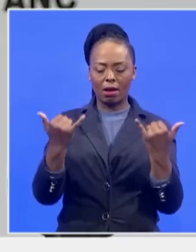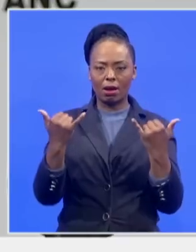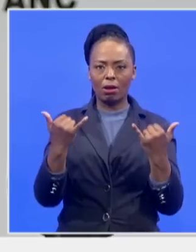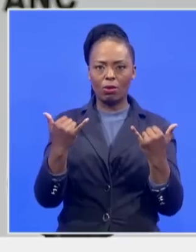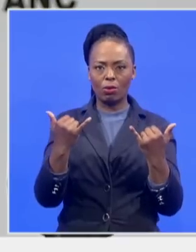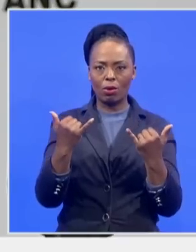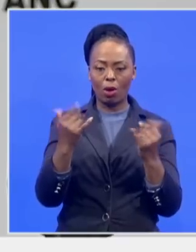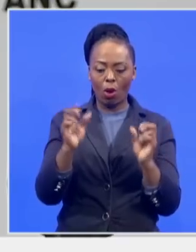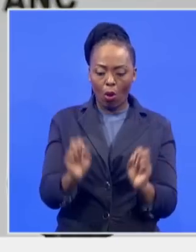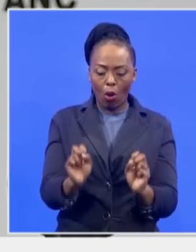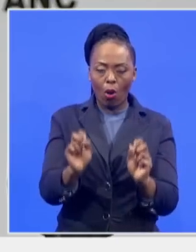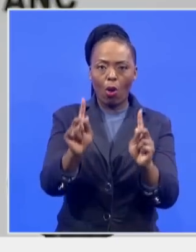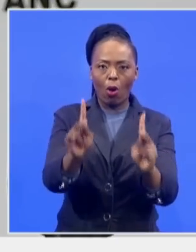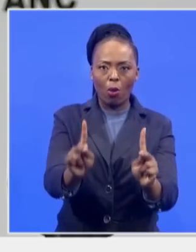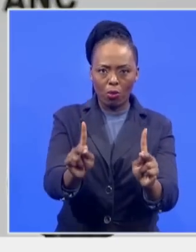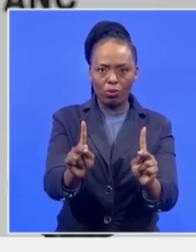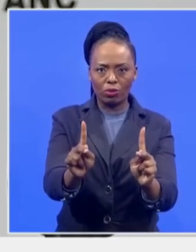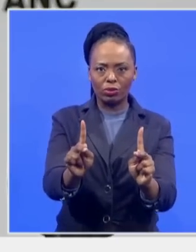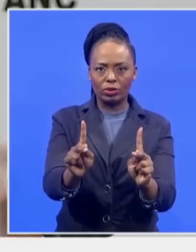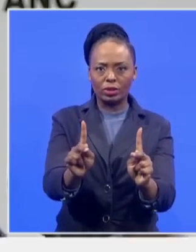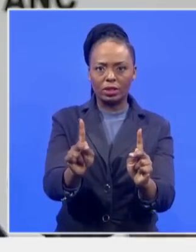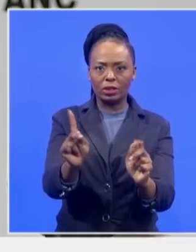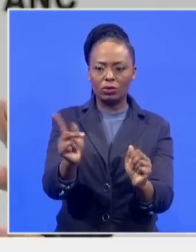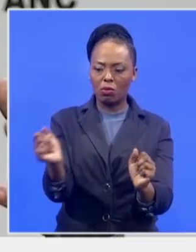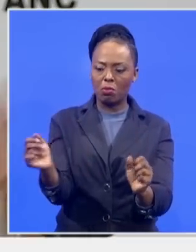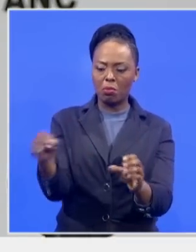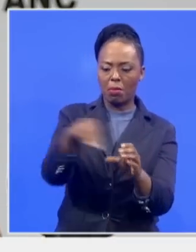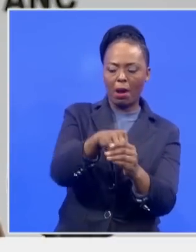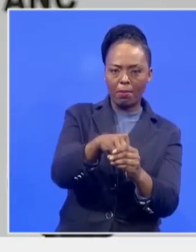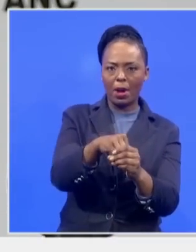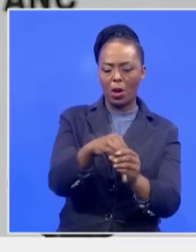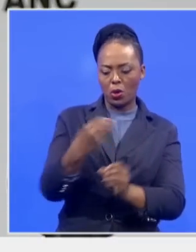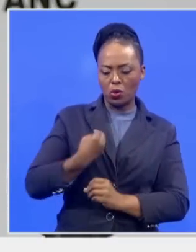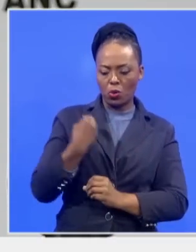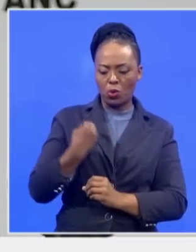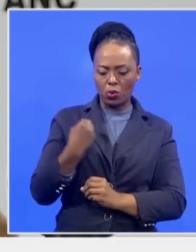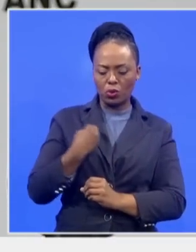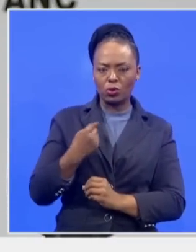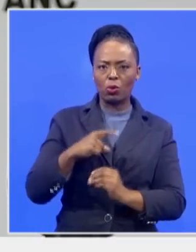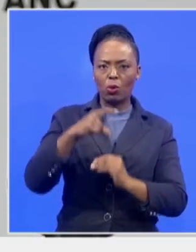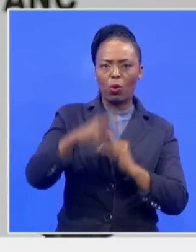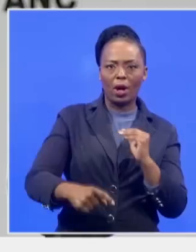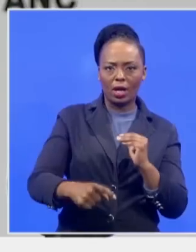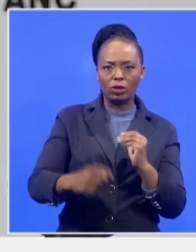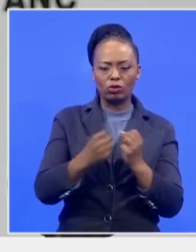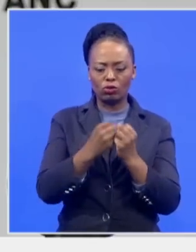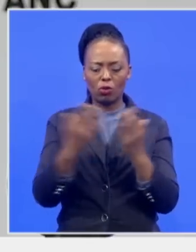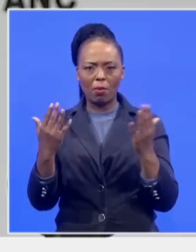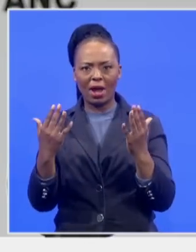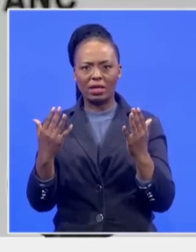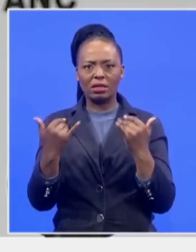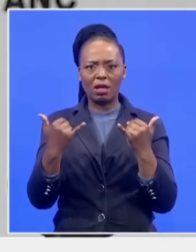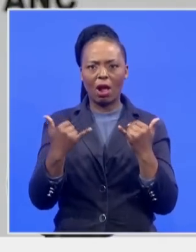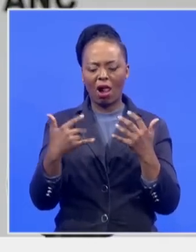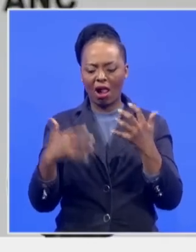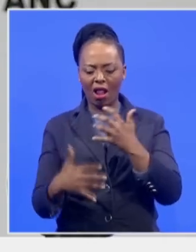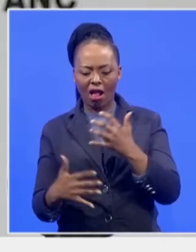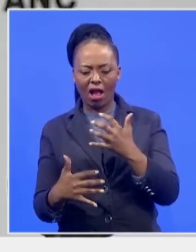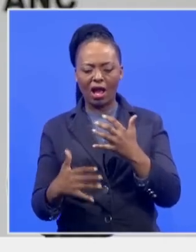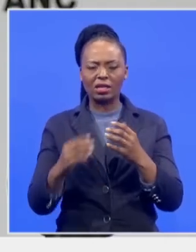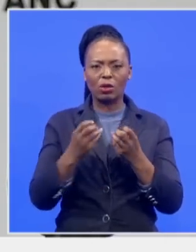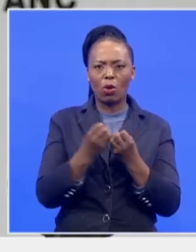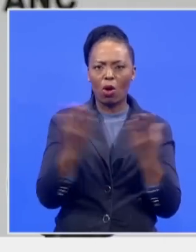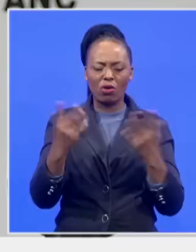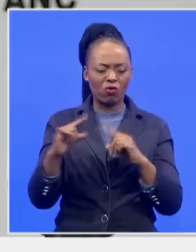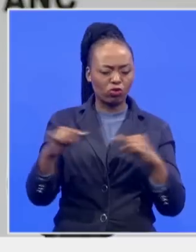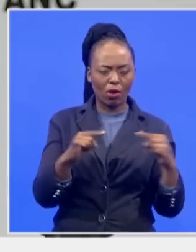this opportunity to get the Youth League to Congress with so much work covered to be scuppered by squabbles. We couldn't allow